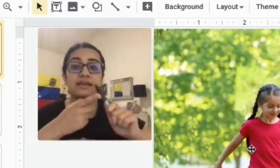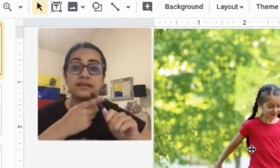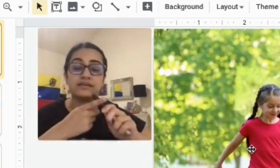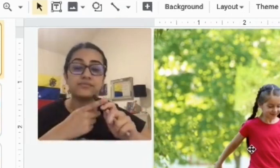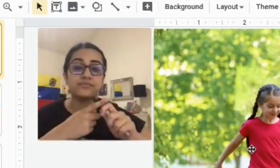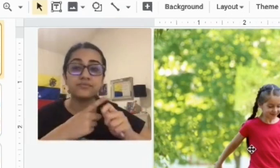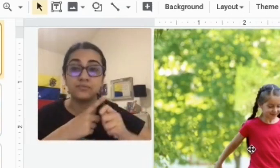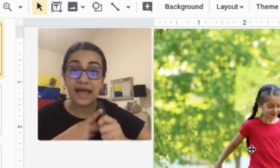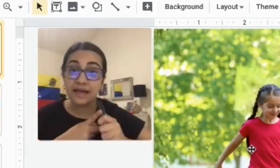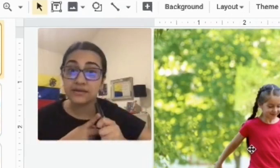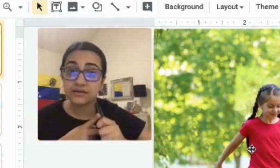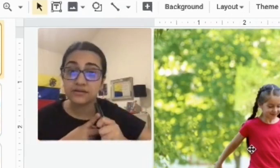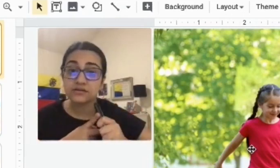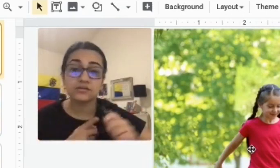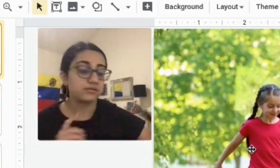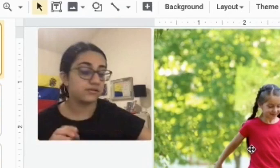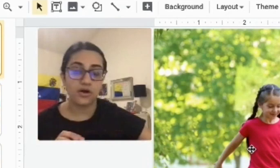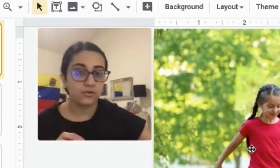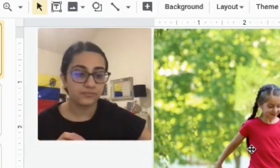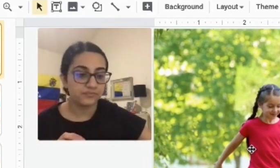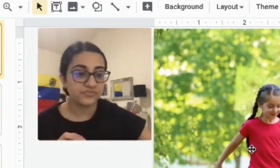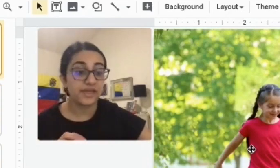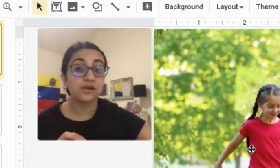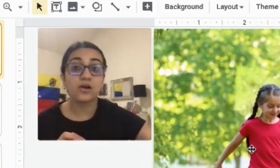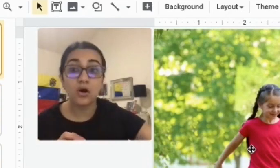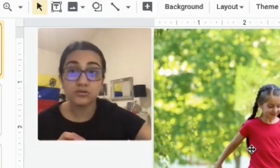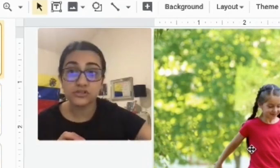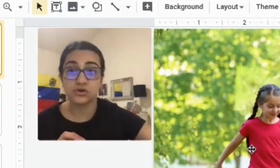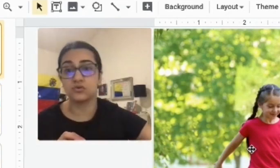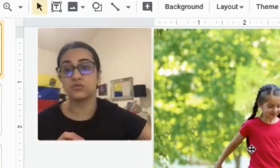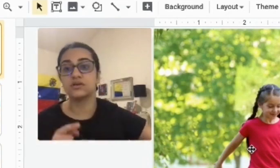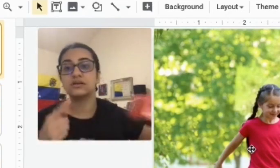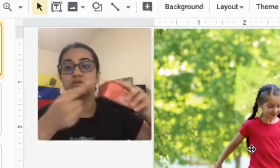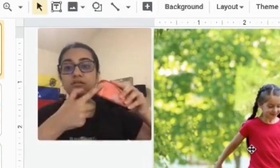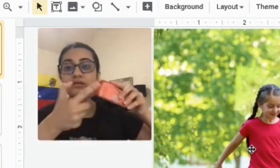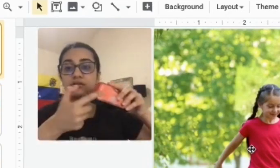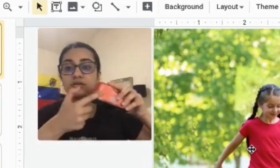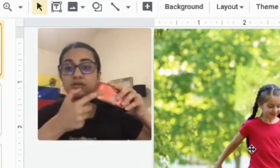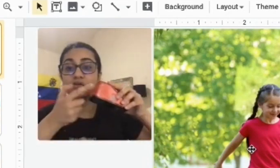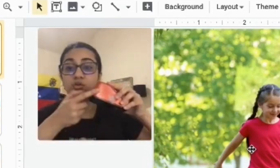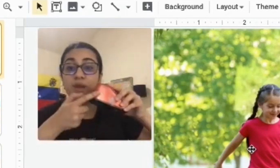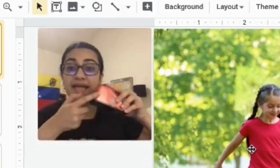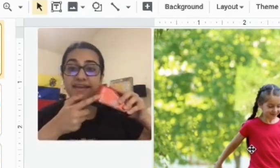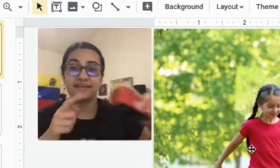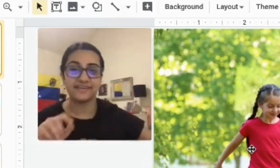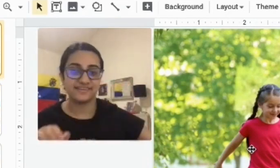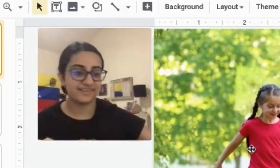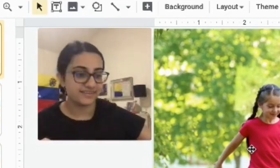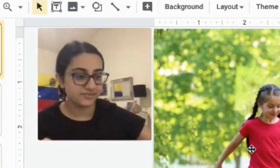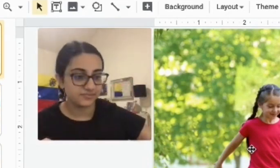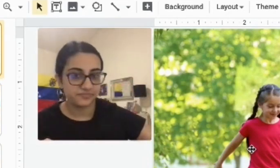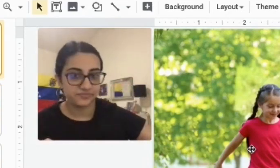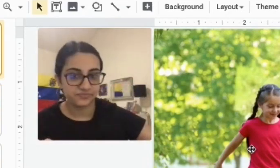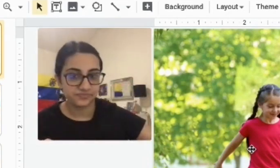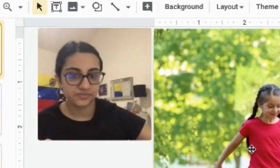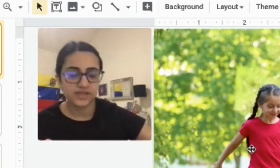Are they black? No, they are also red.